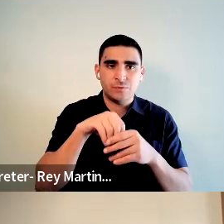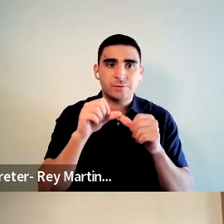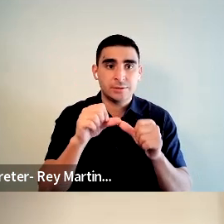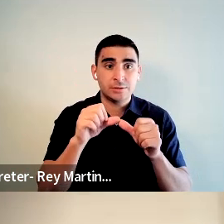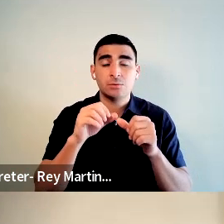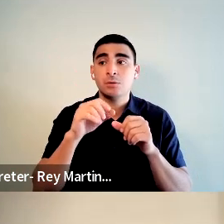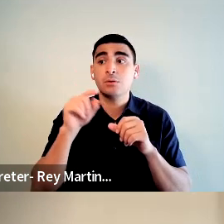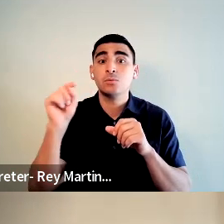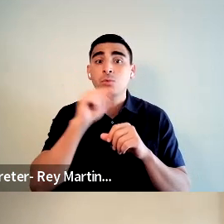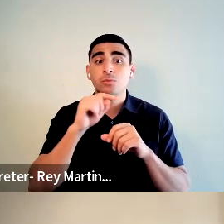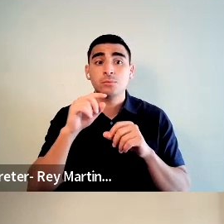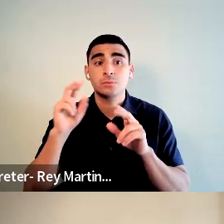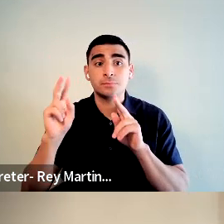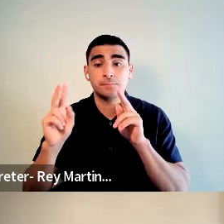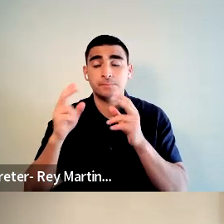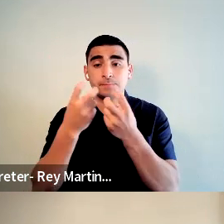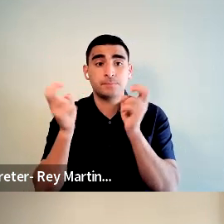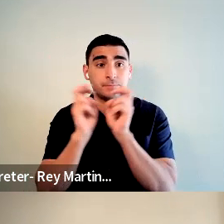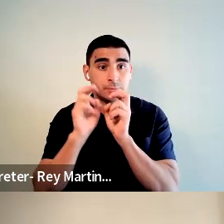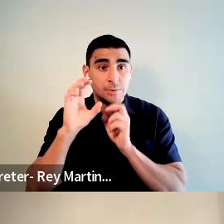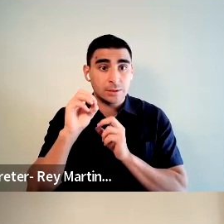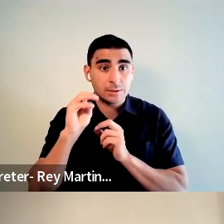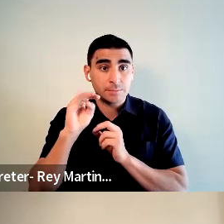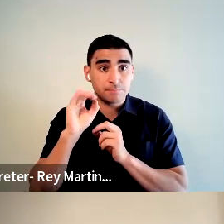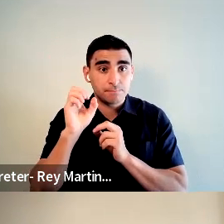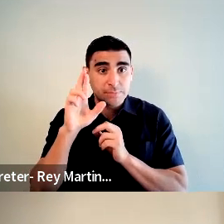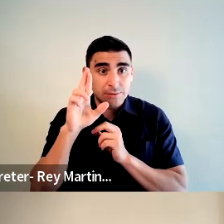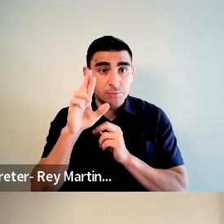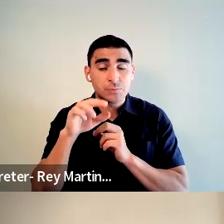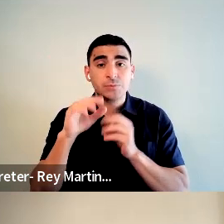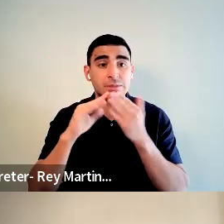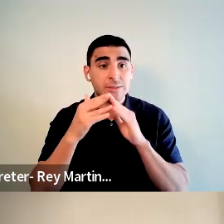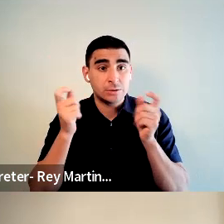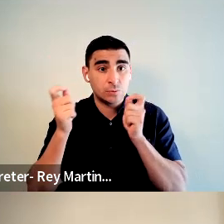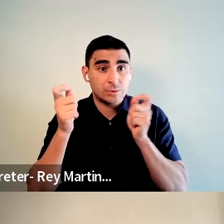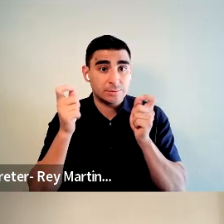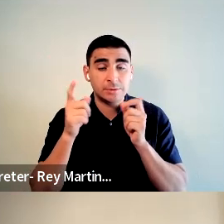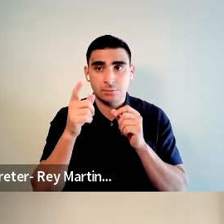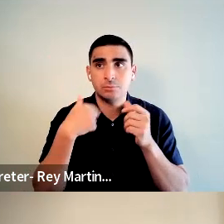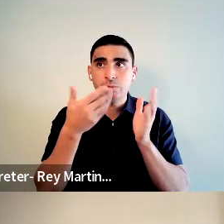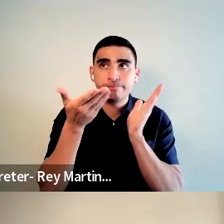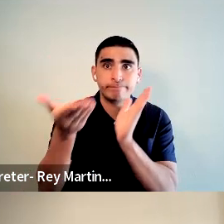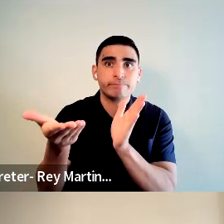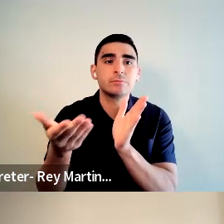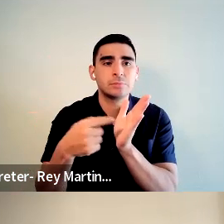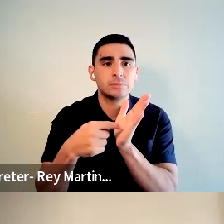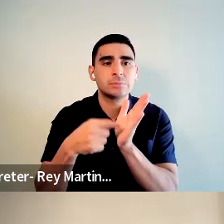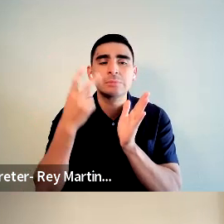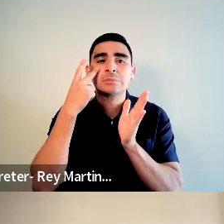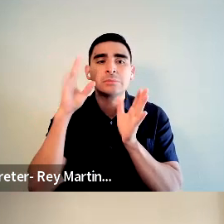make sure that we're following up with the staff's work and making sure that it's all reflective of what